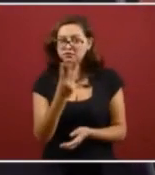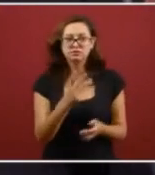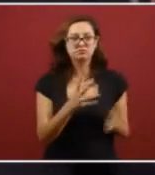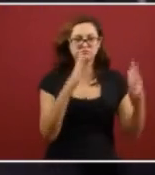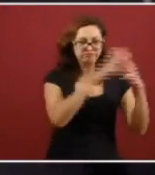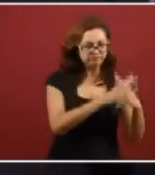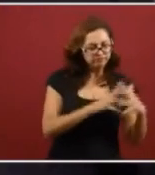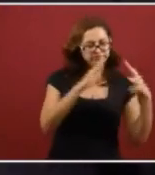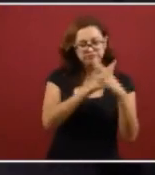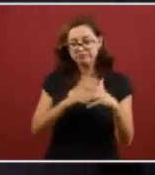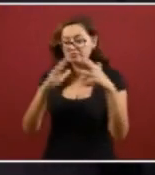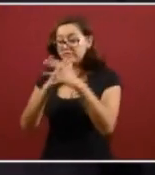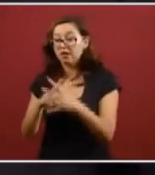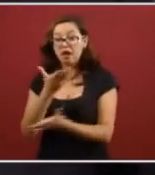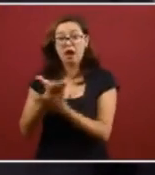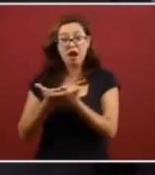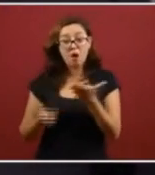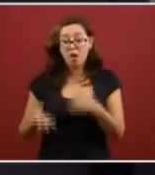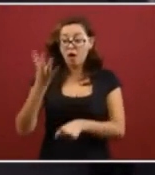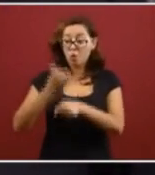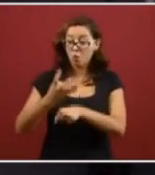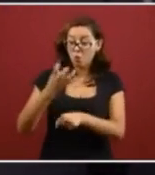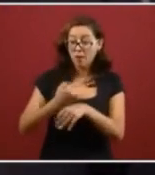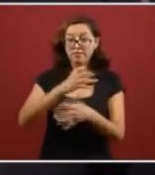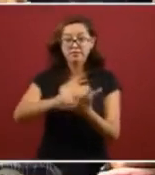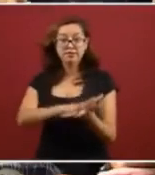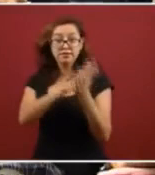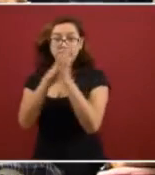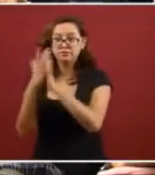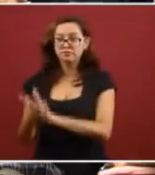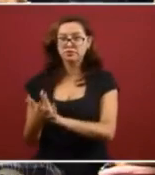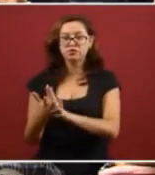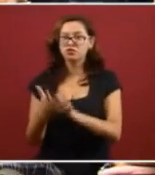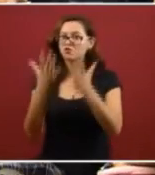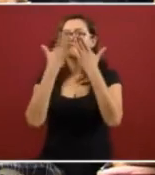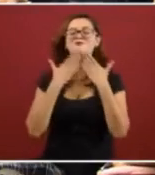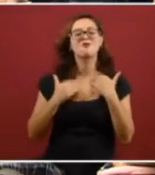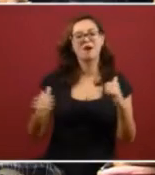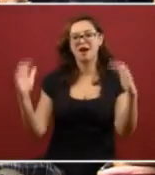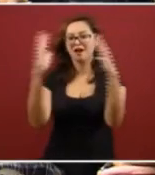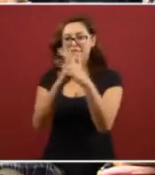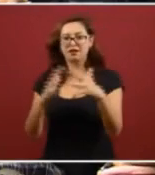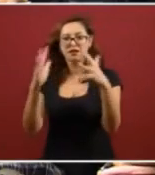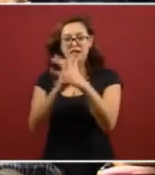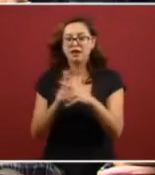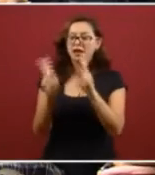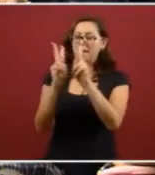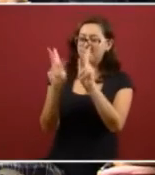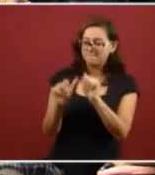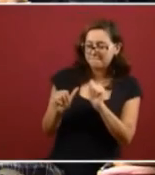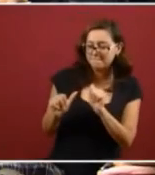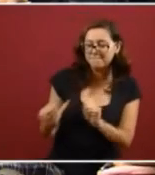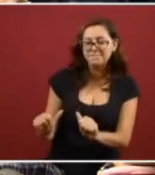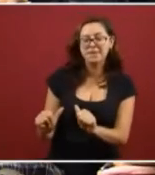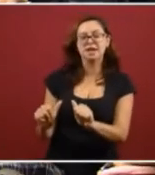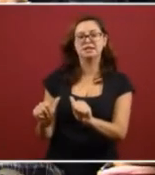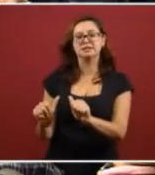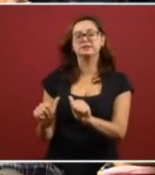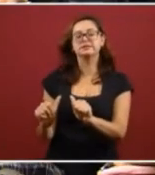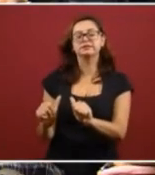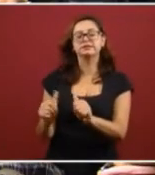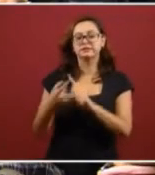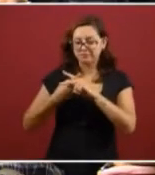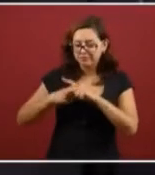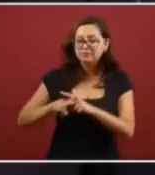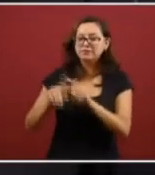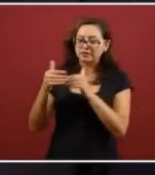transformation de manera pacífica, in the peaceful violencia, way, without violence. La cuarta the fourth